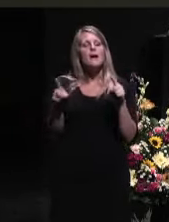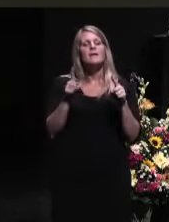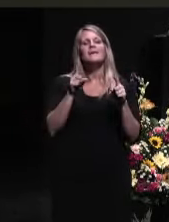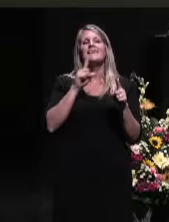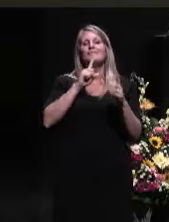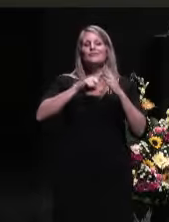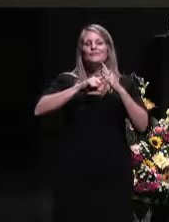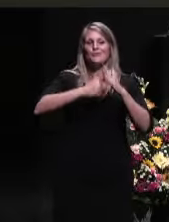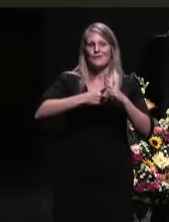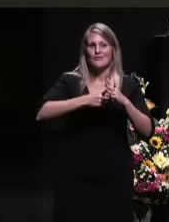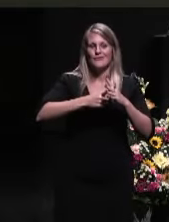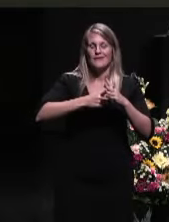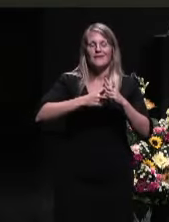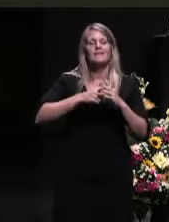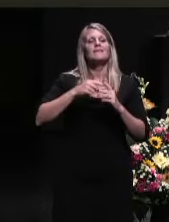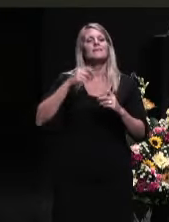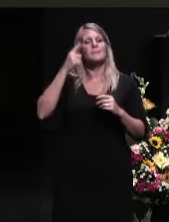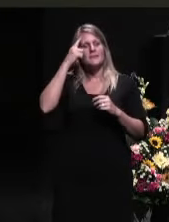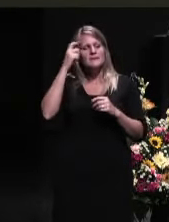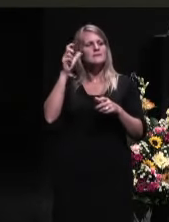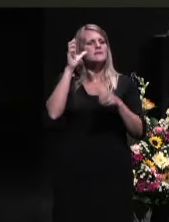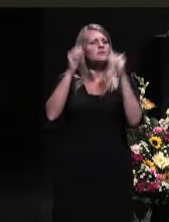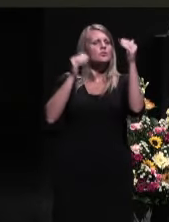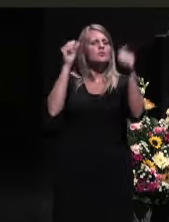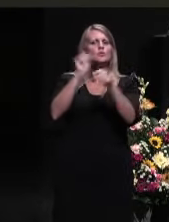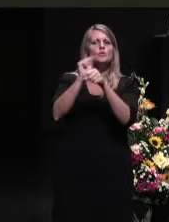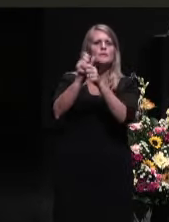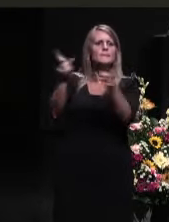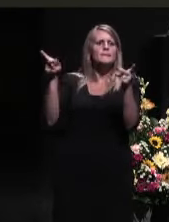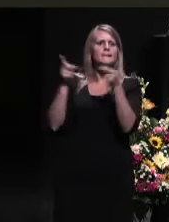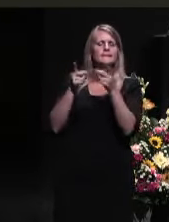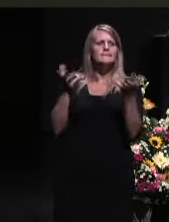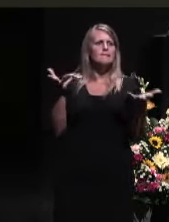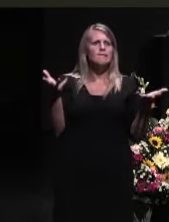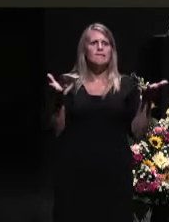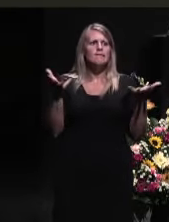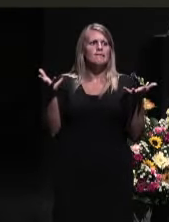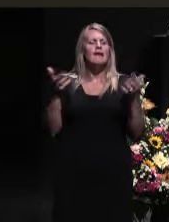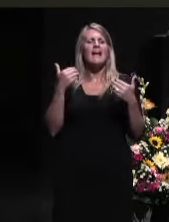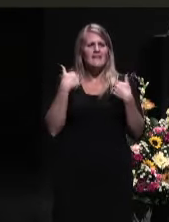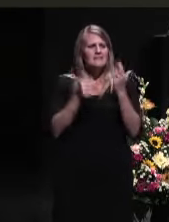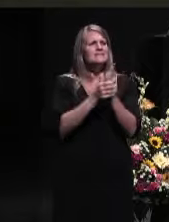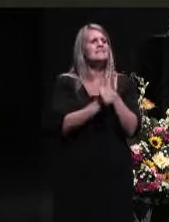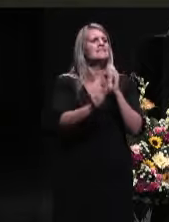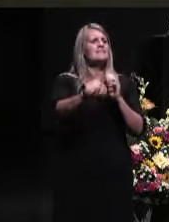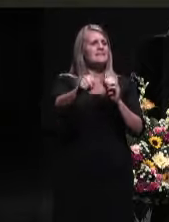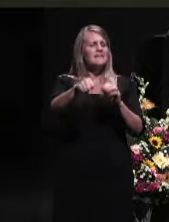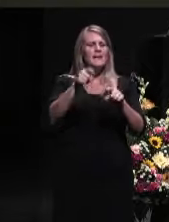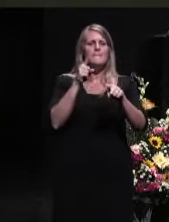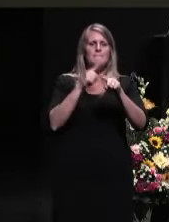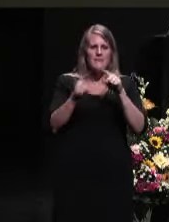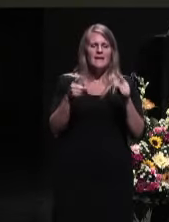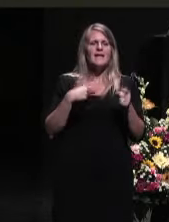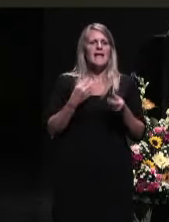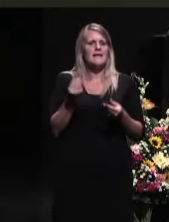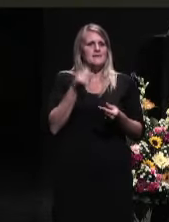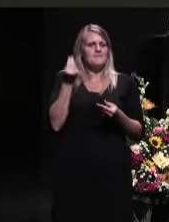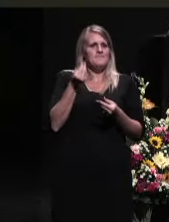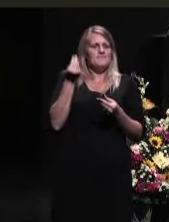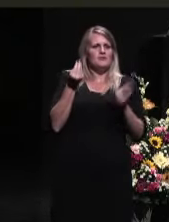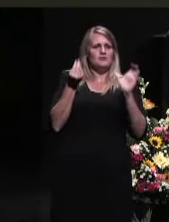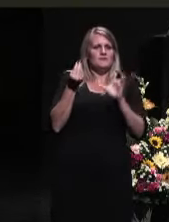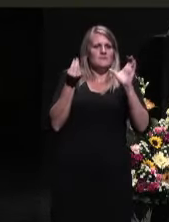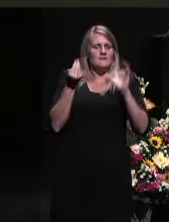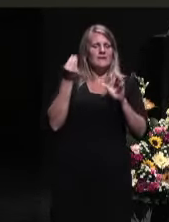especially to adults in the workplace, where there's untapped potential. But what we know is most employees today, at